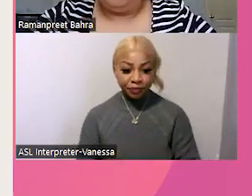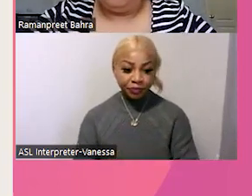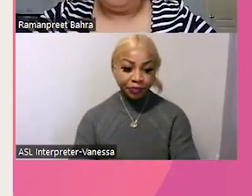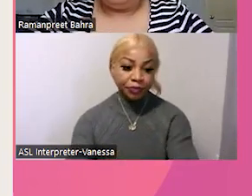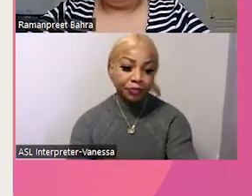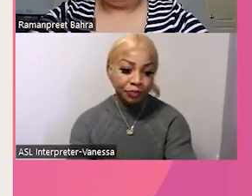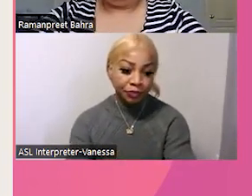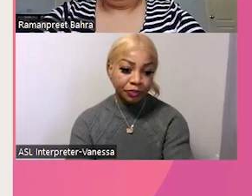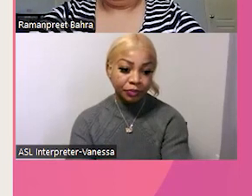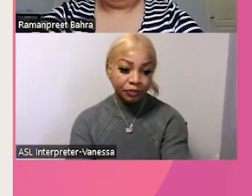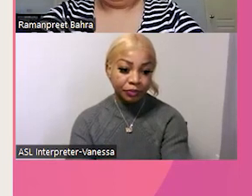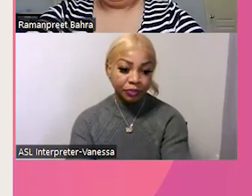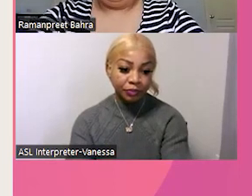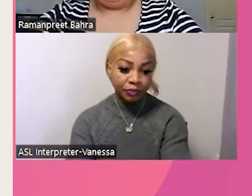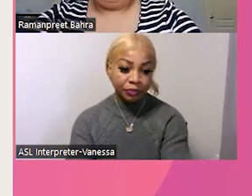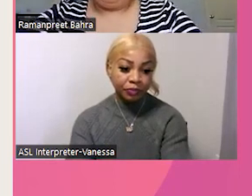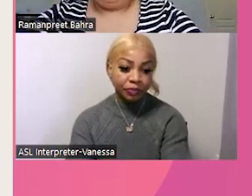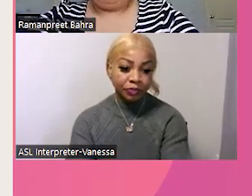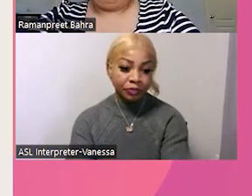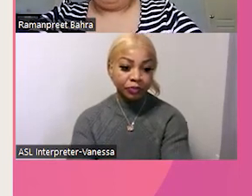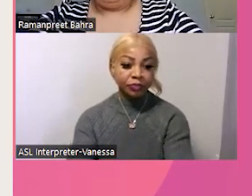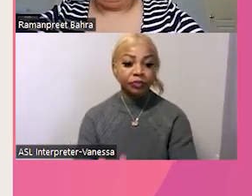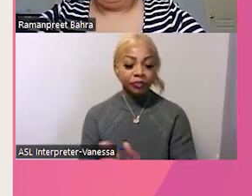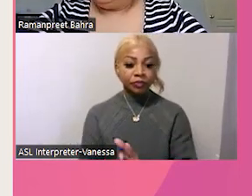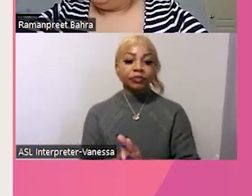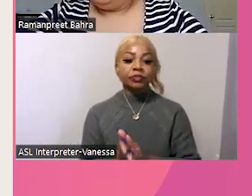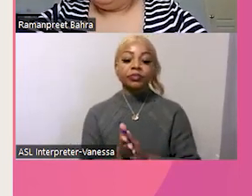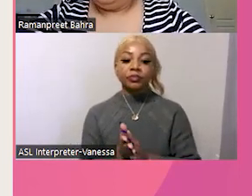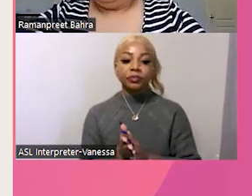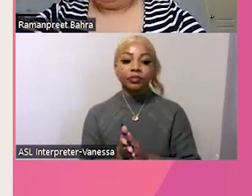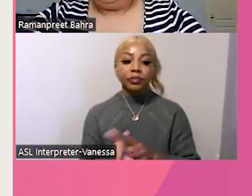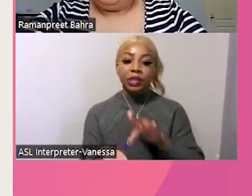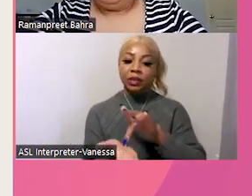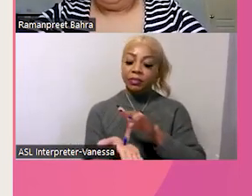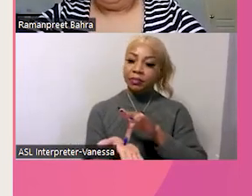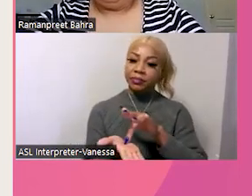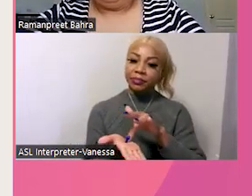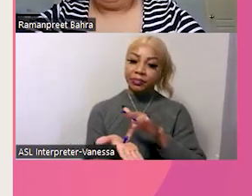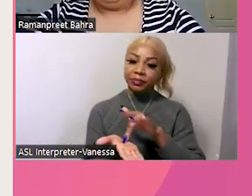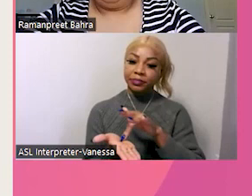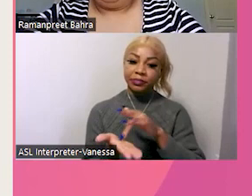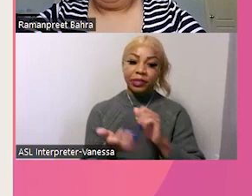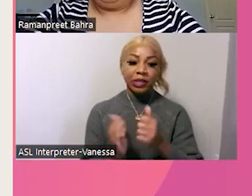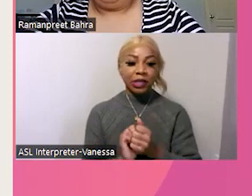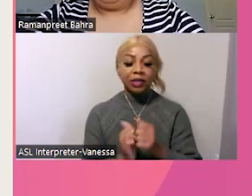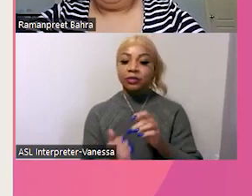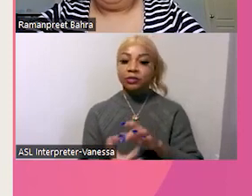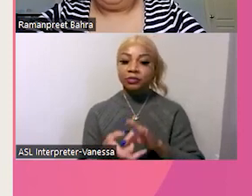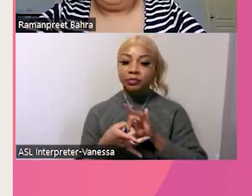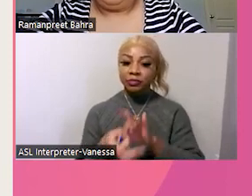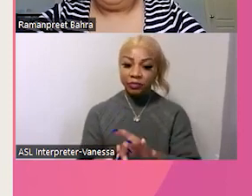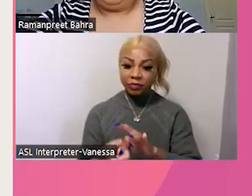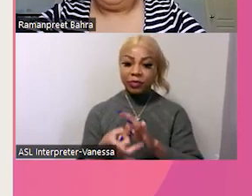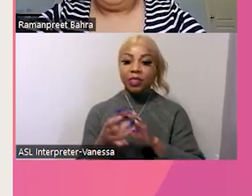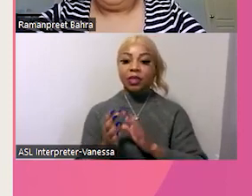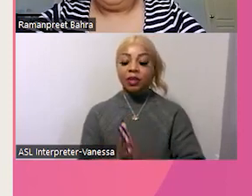And this leads to what Samantha Murray refers to as disciplinary medicine, which refers to how medicine relies on morality to enforce